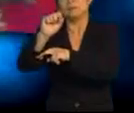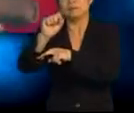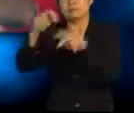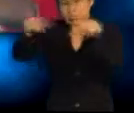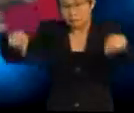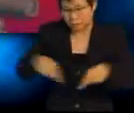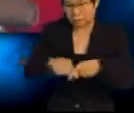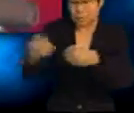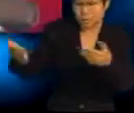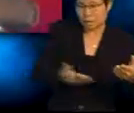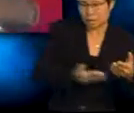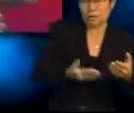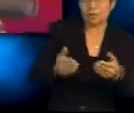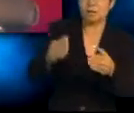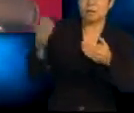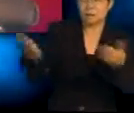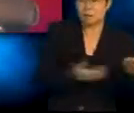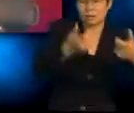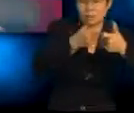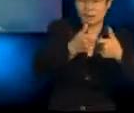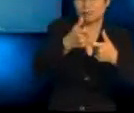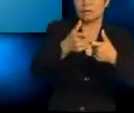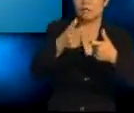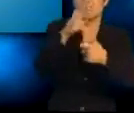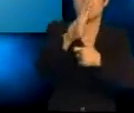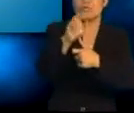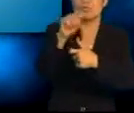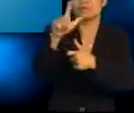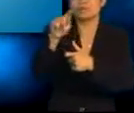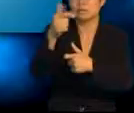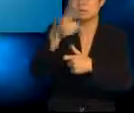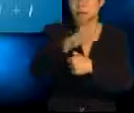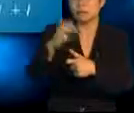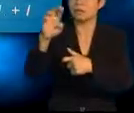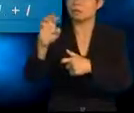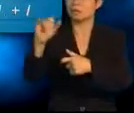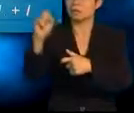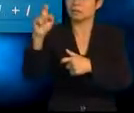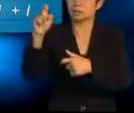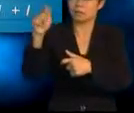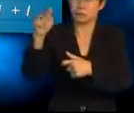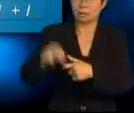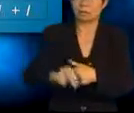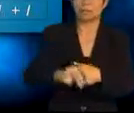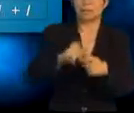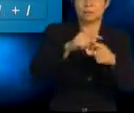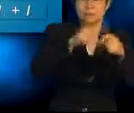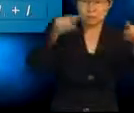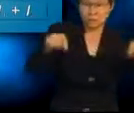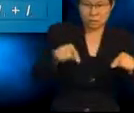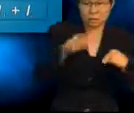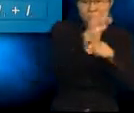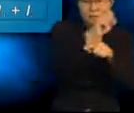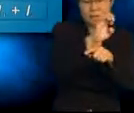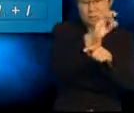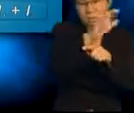terms of current, voltage, and resistance? In a series circuit, currents at any point in the circuit is